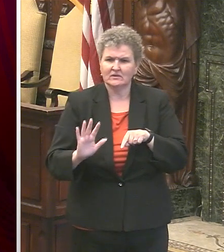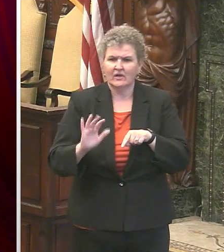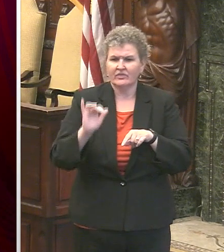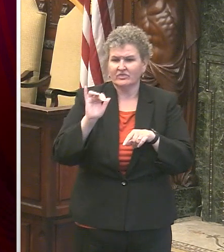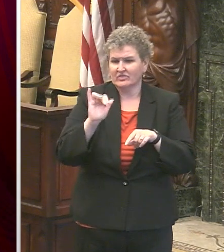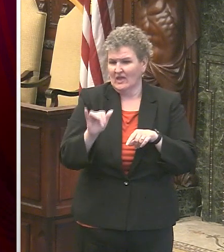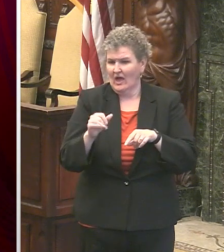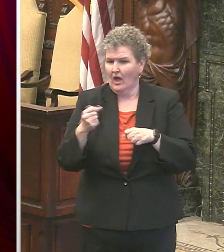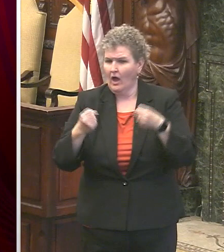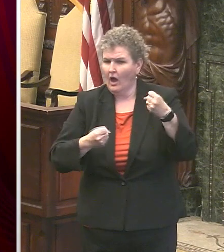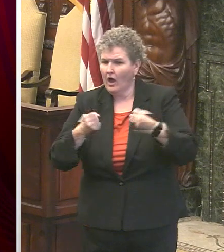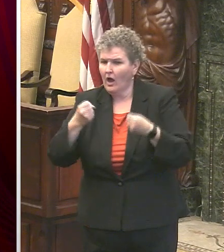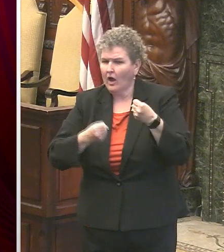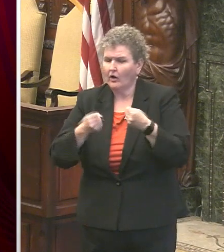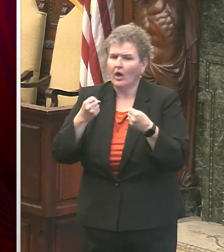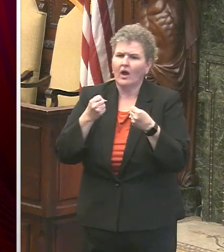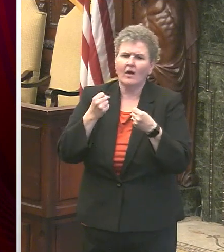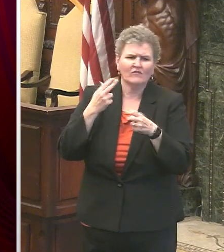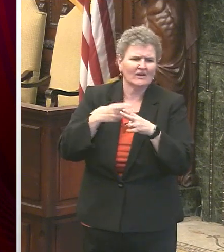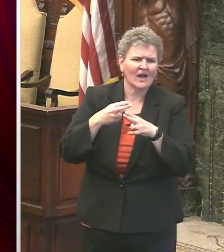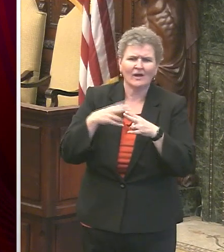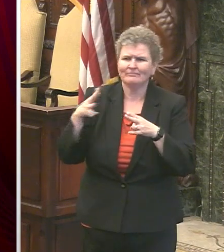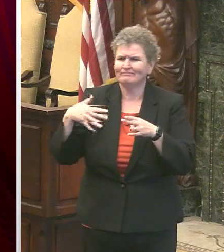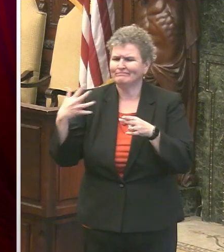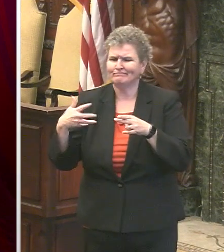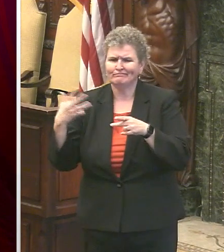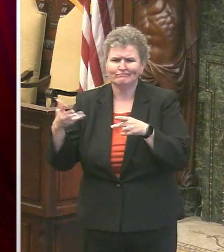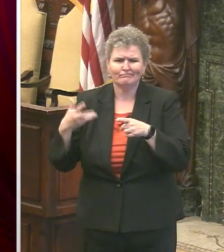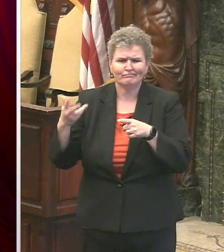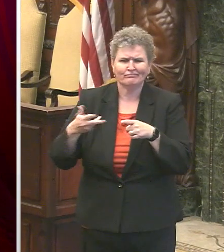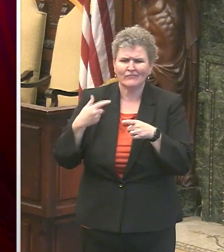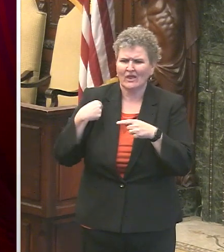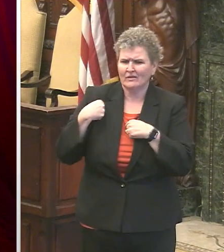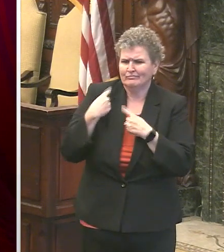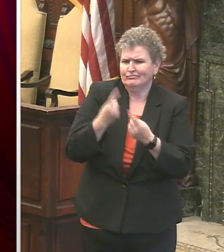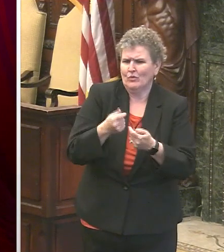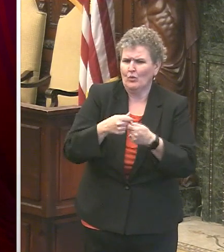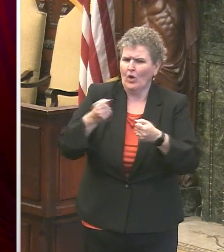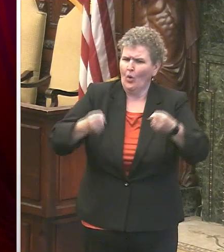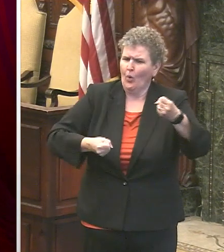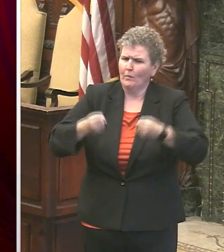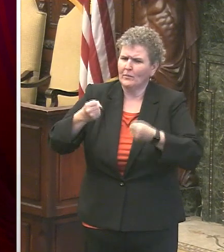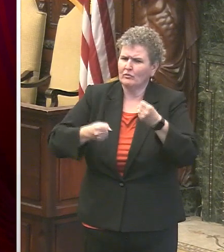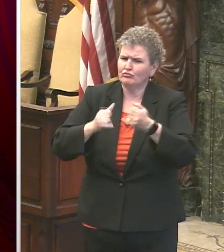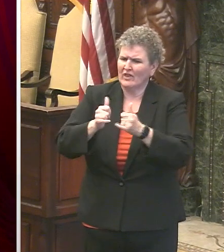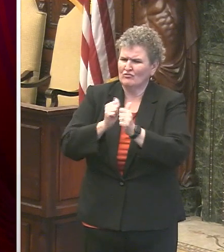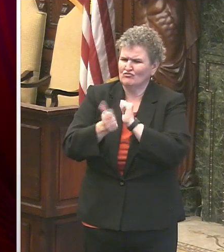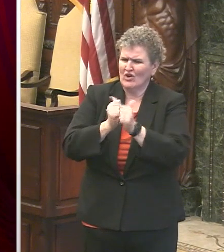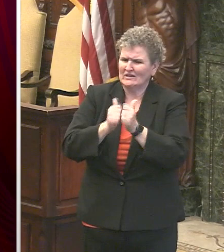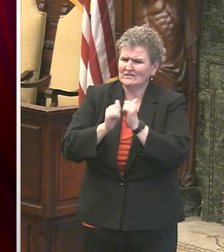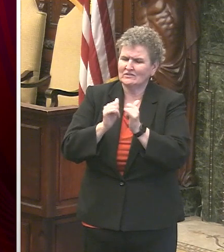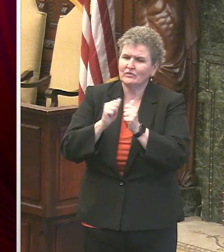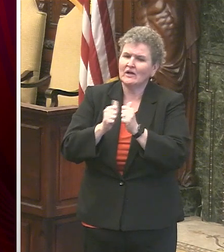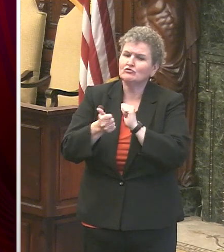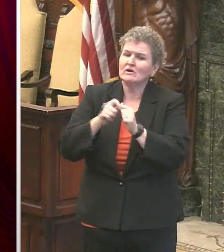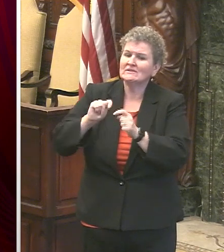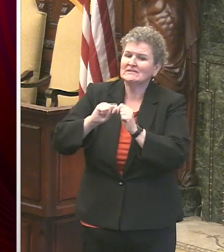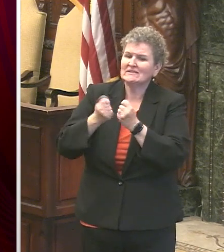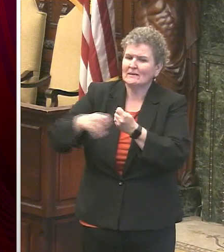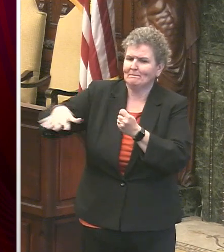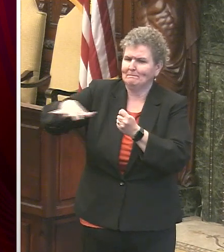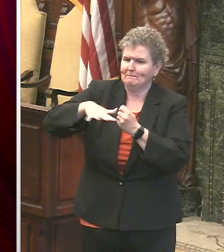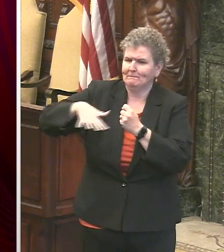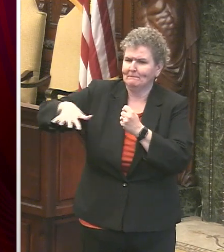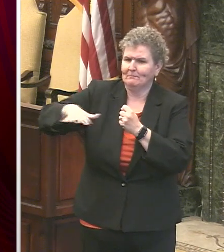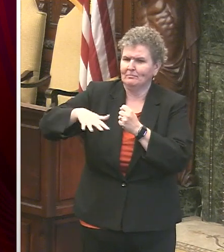automotive, I forgot their name, but it's been a long-standing automotive racing, Philadelphia racing team, I think. Yes.